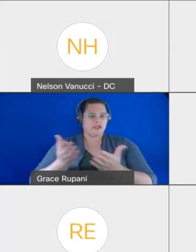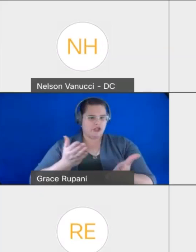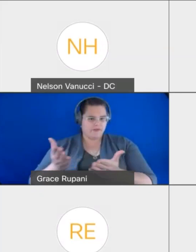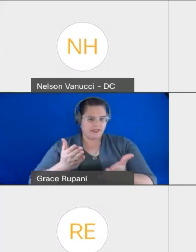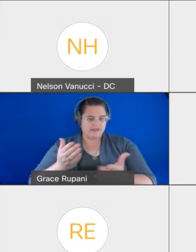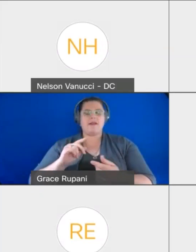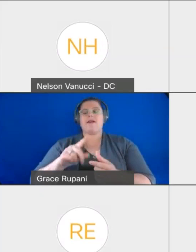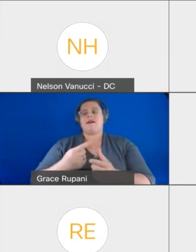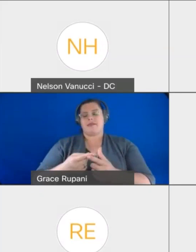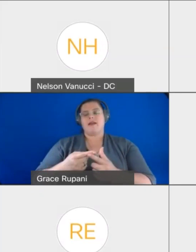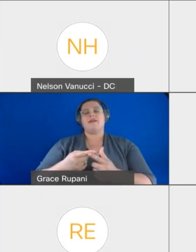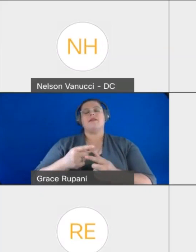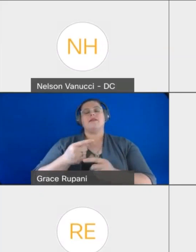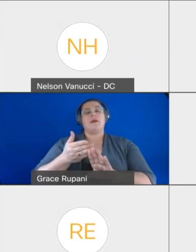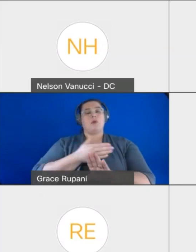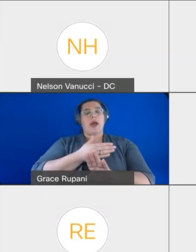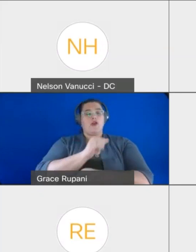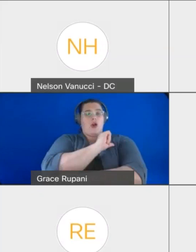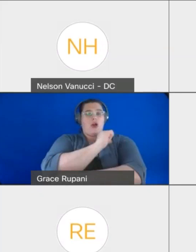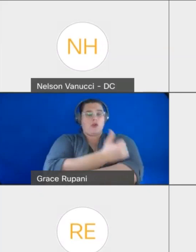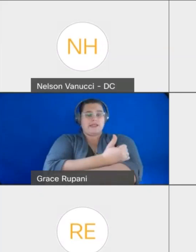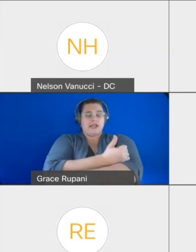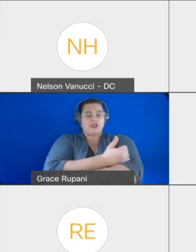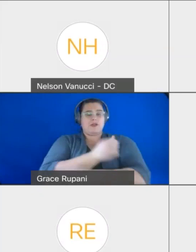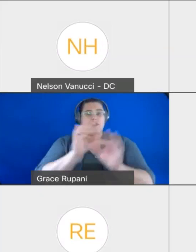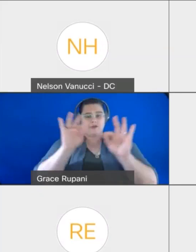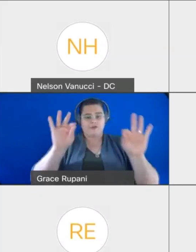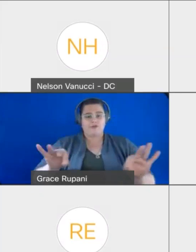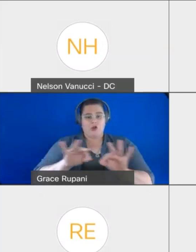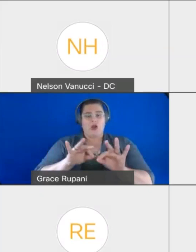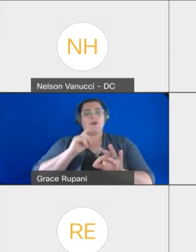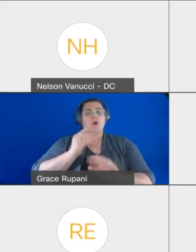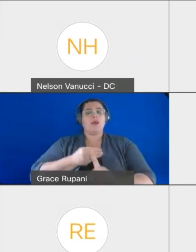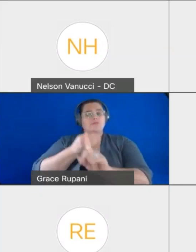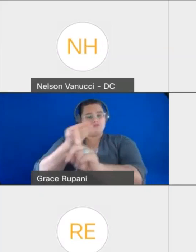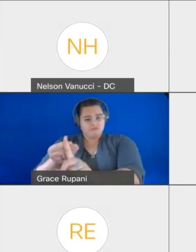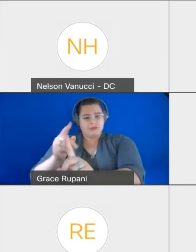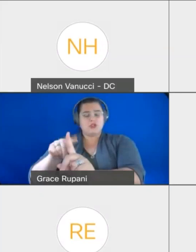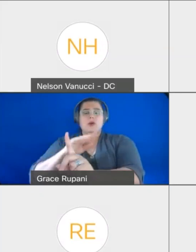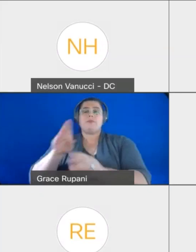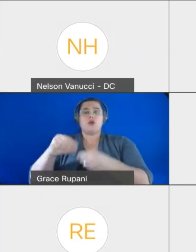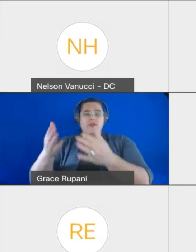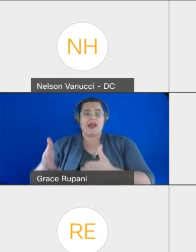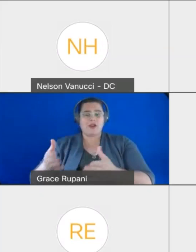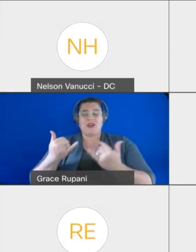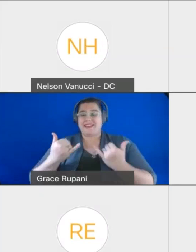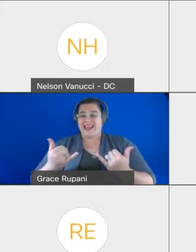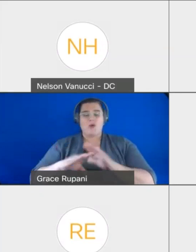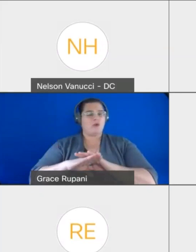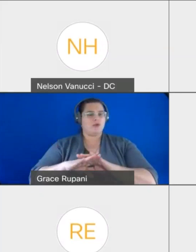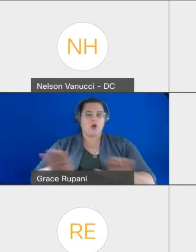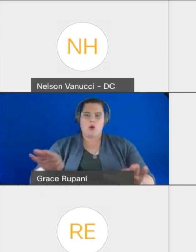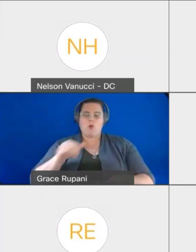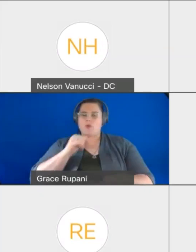the prior authorization form to the providers, but now we are no longer submitting that form.